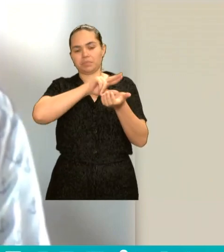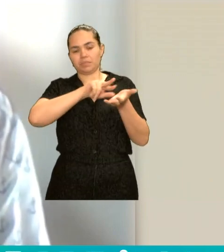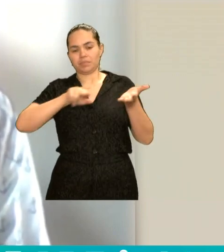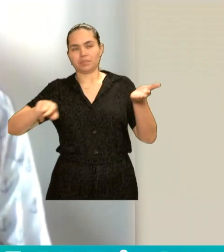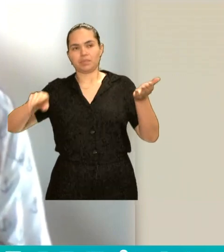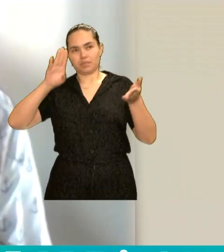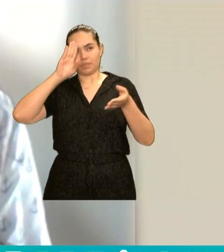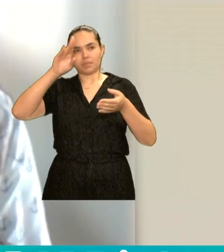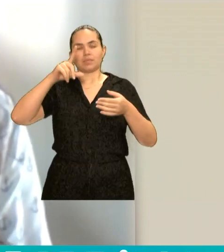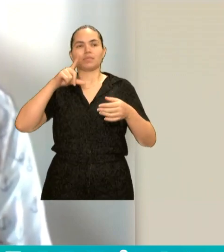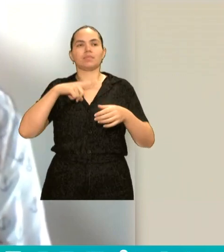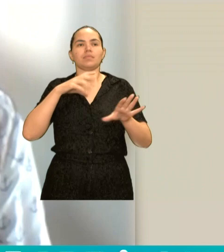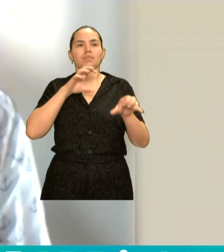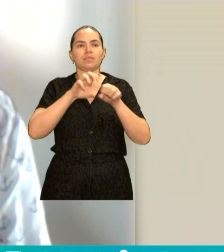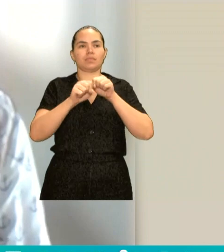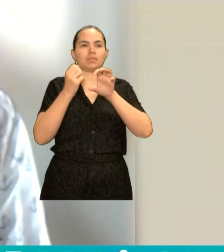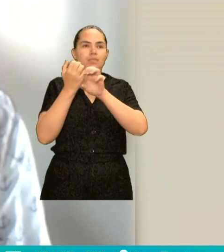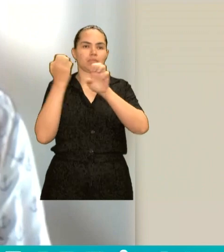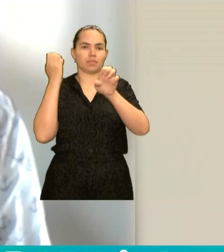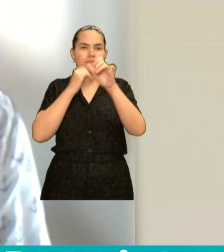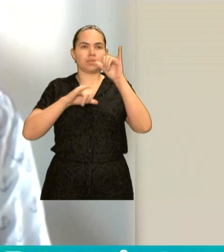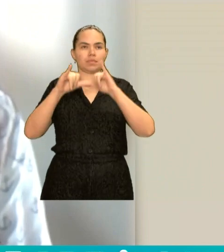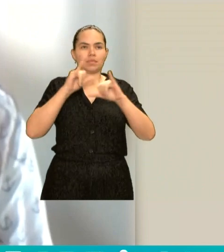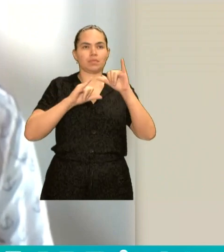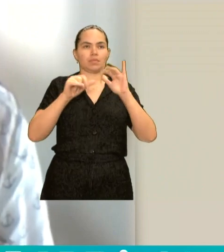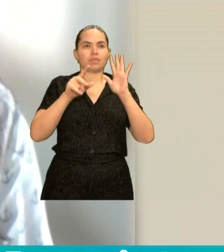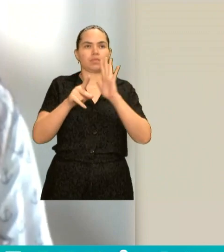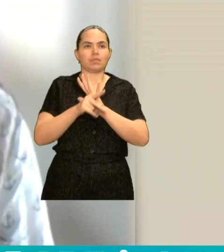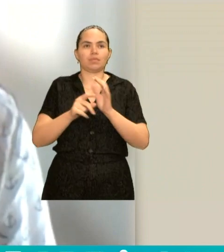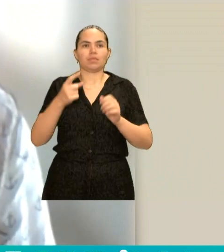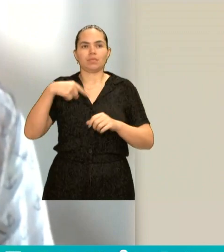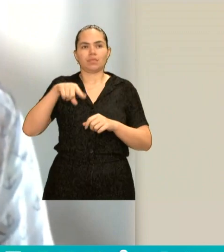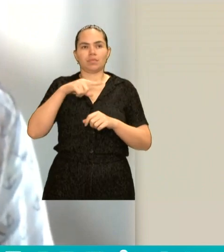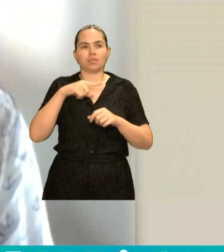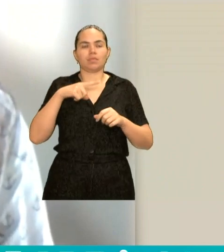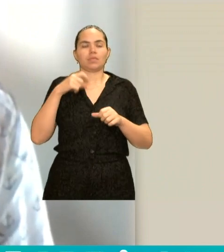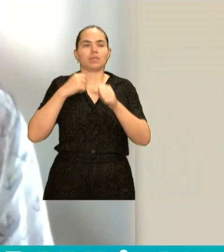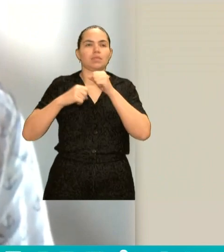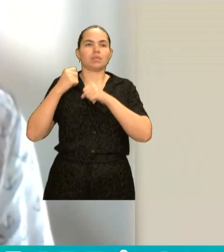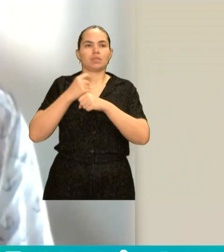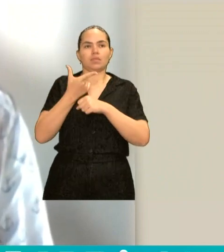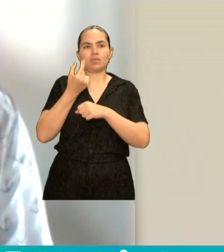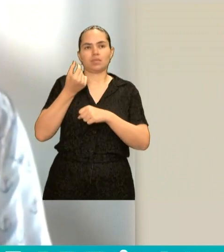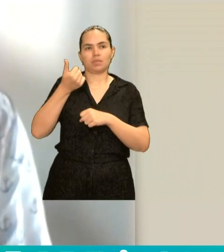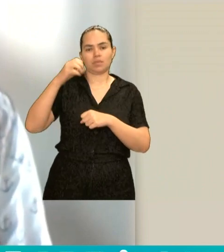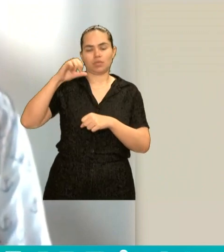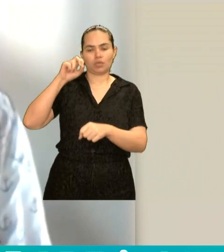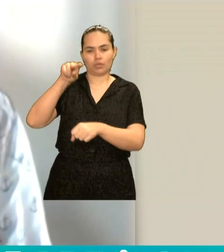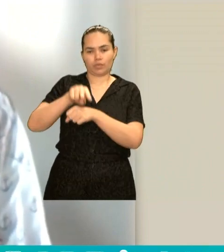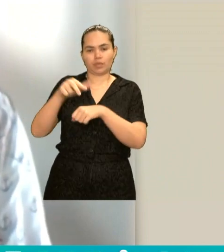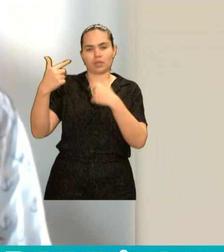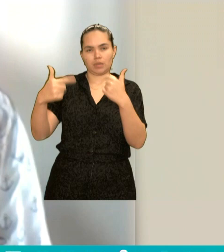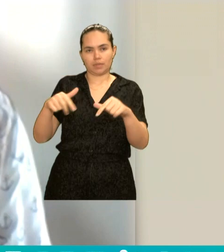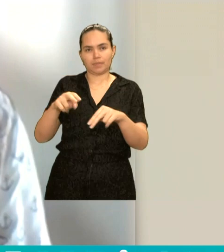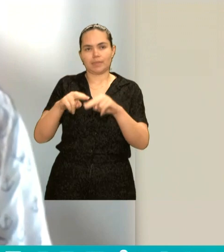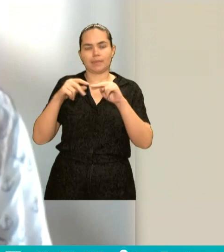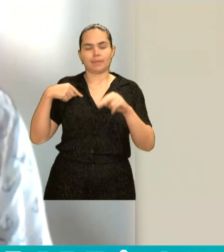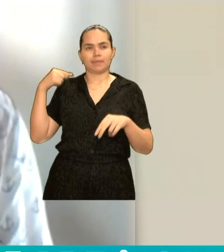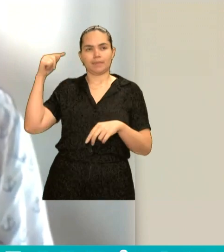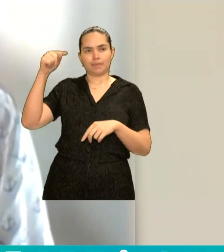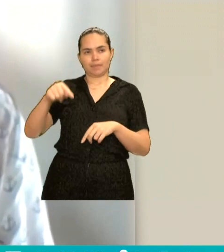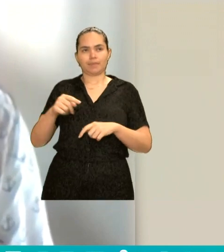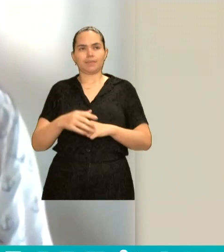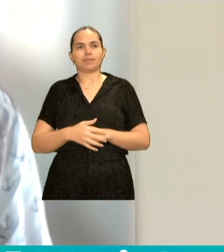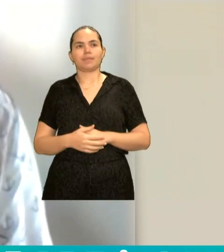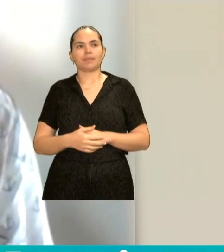hydrogen engenharia and química derivatives, I'm também, estou na graduated Siemens in desde chemical 2019 engineering, and I work with e vim Siemens from aqui 2019. compartilhar um pouco And